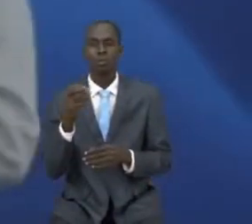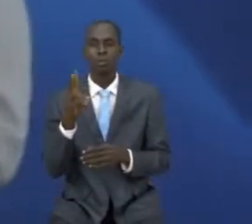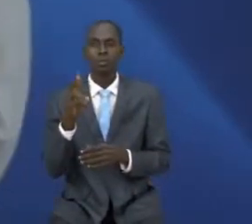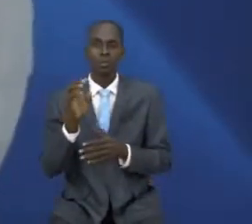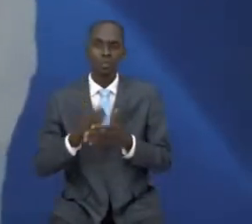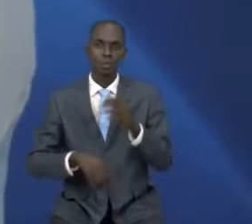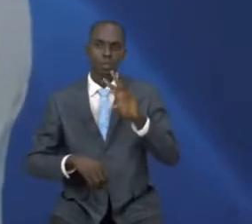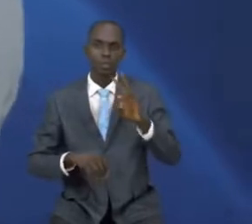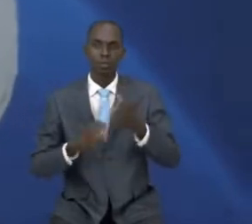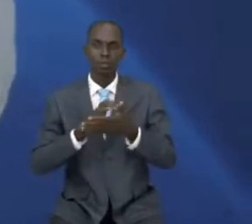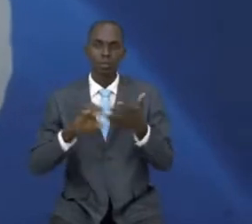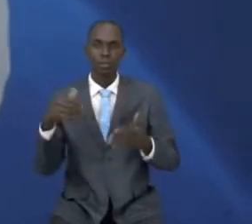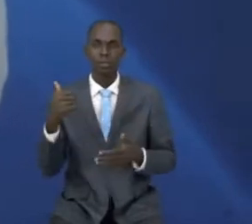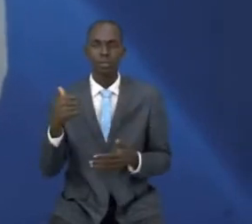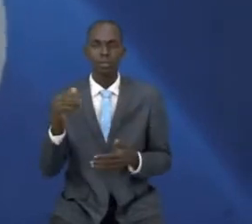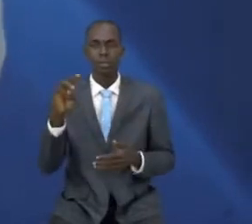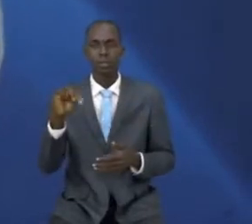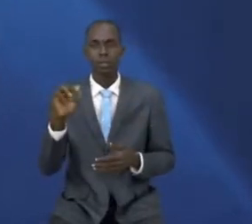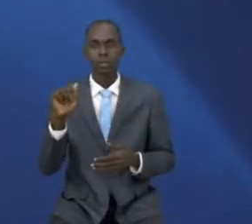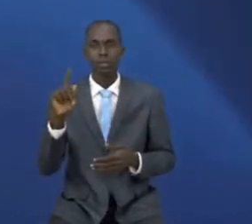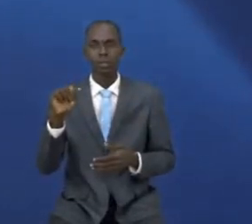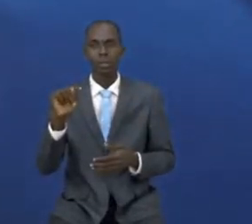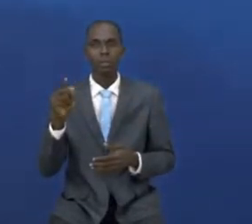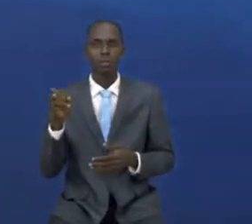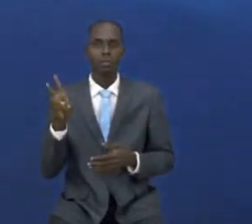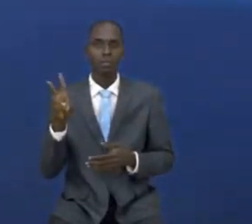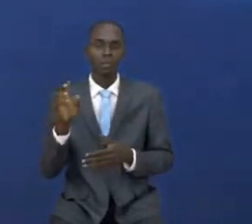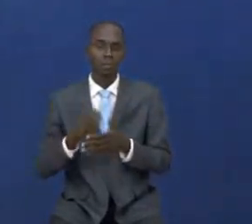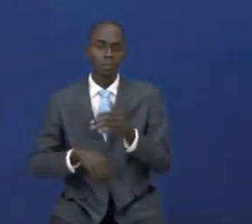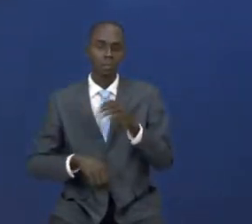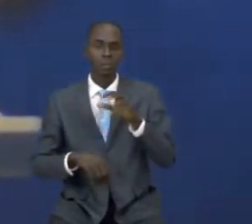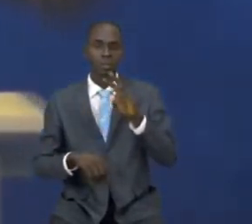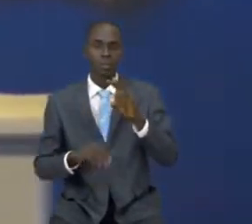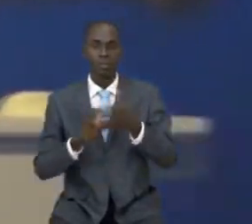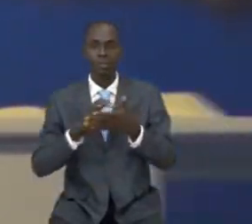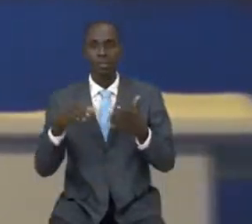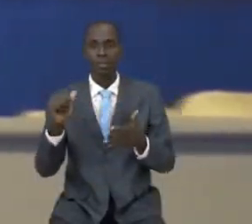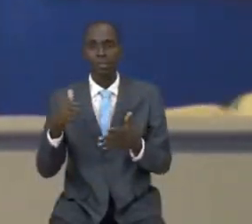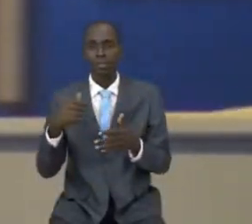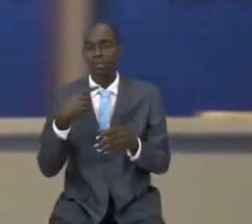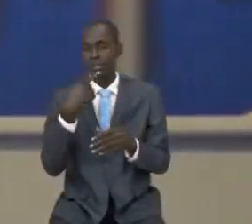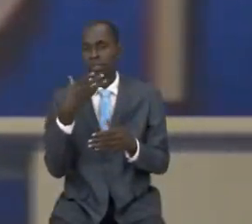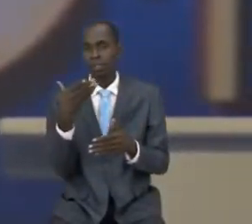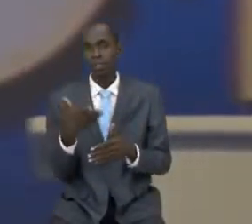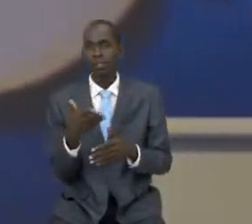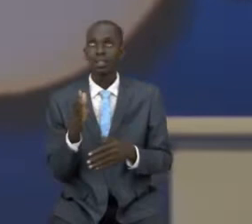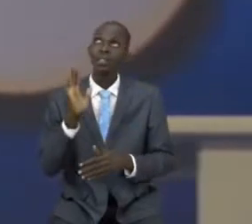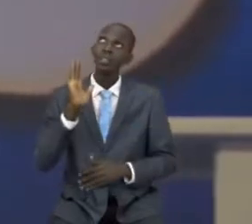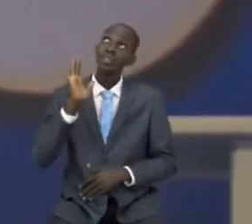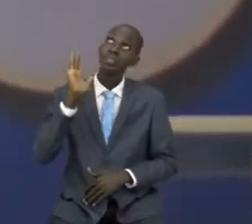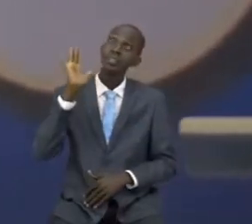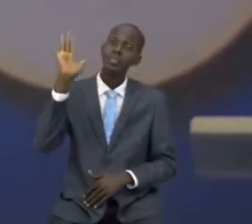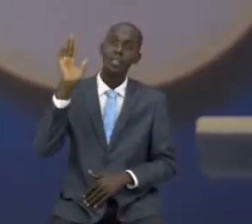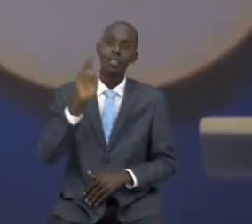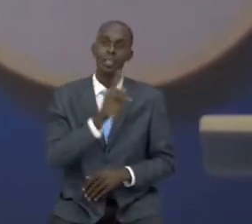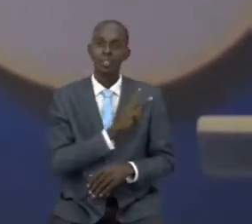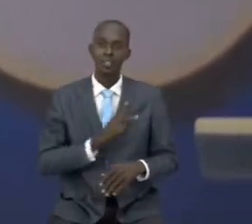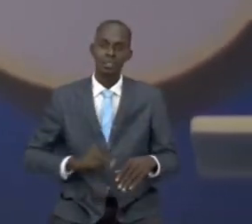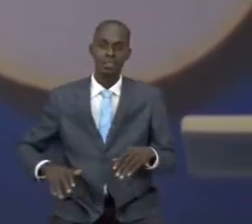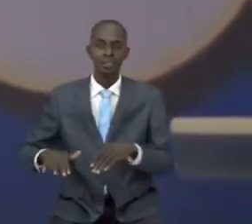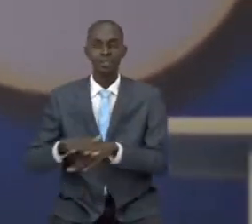reading from verse 10. It says in verse 10, thy kingdom